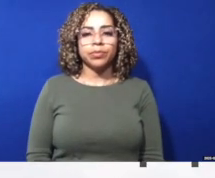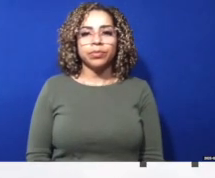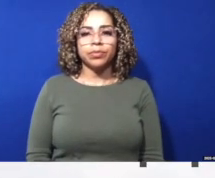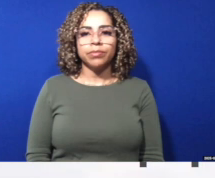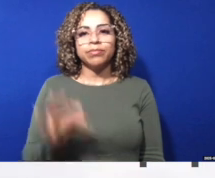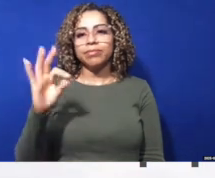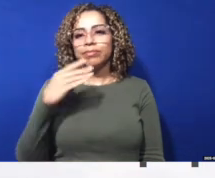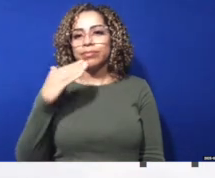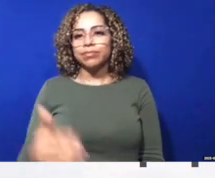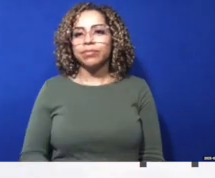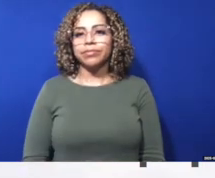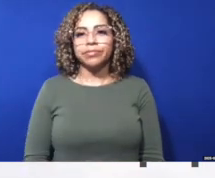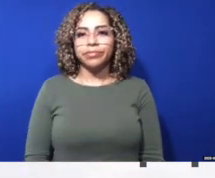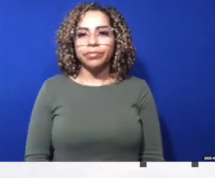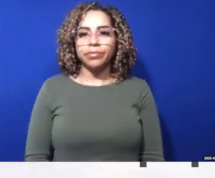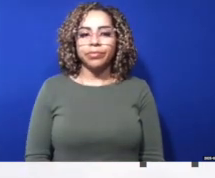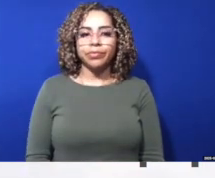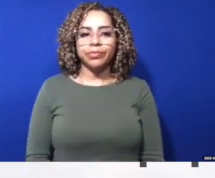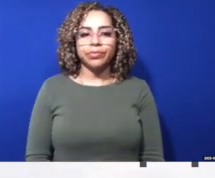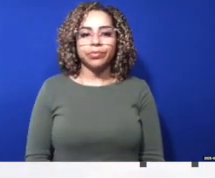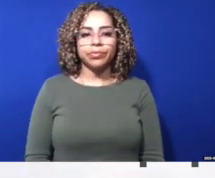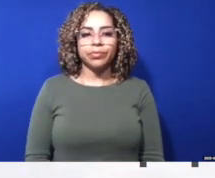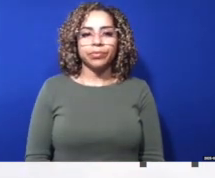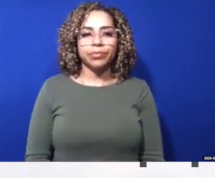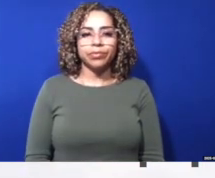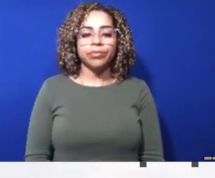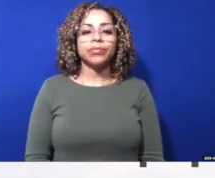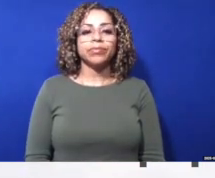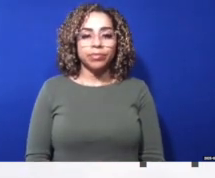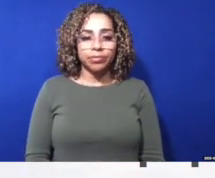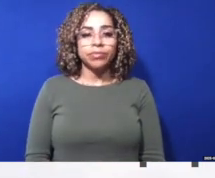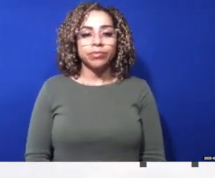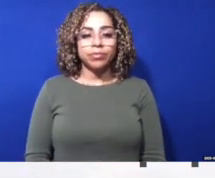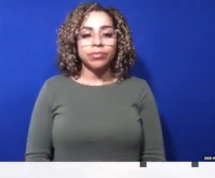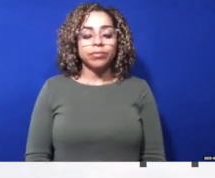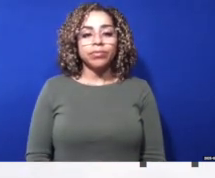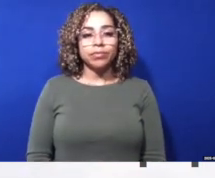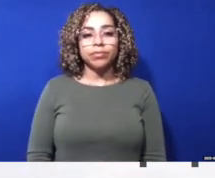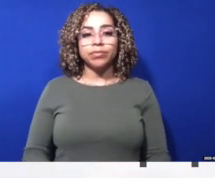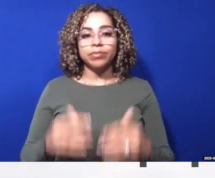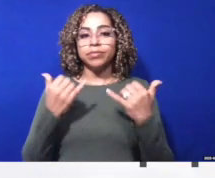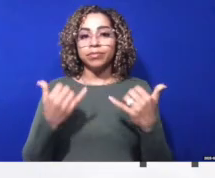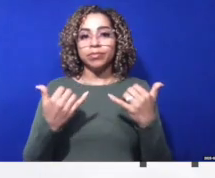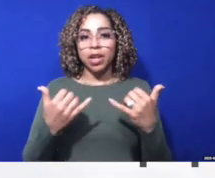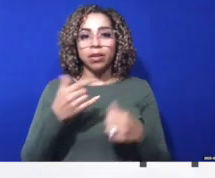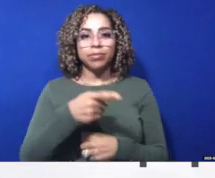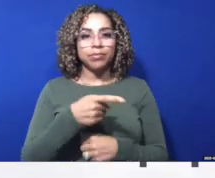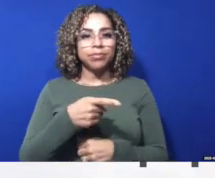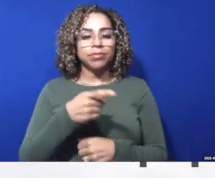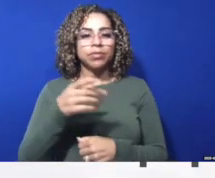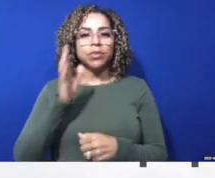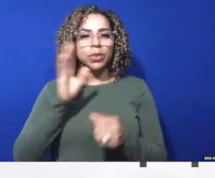Great, thank you. Okay, this portion of our discussion will focus on our medium and heavy